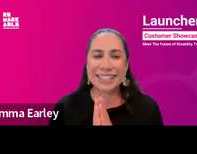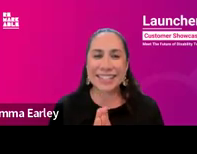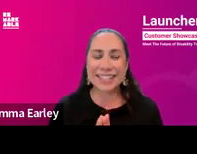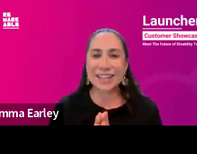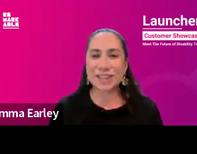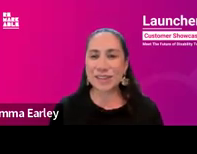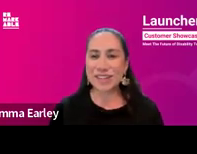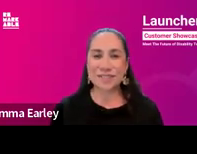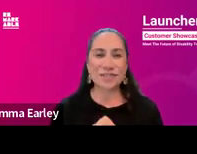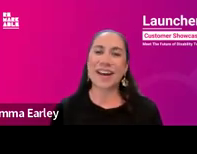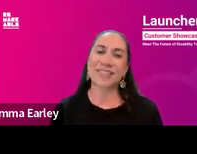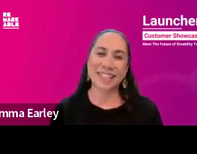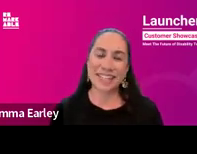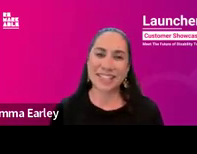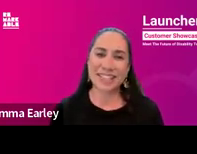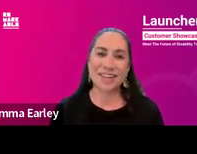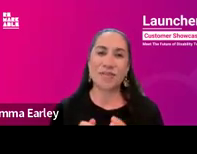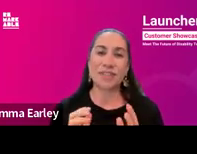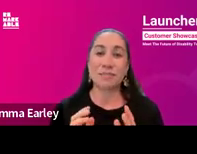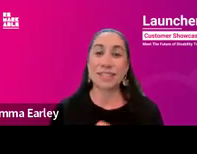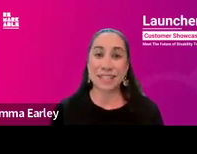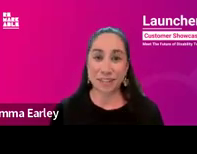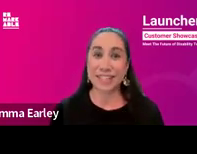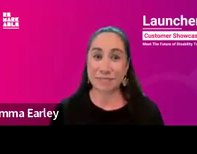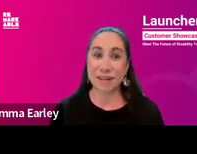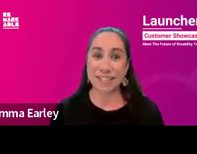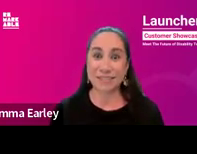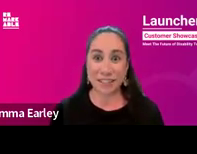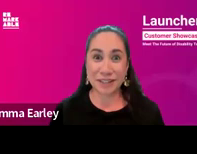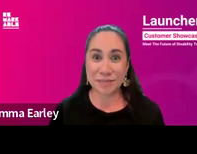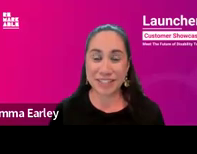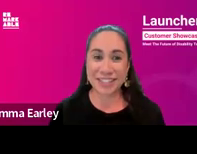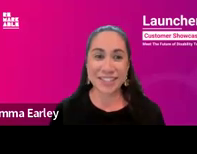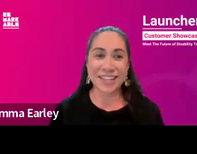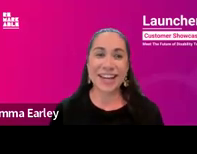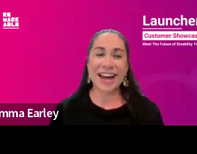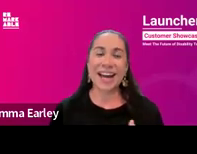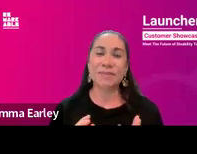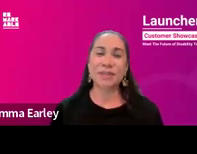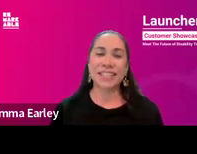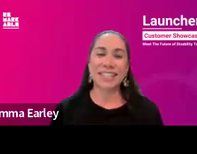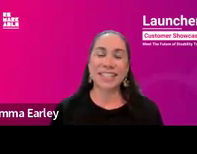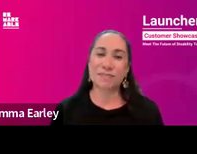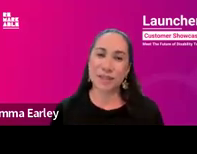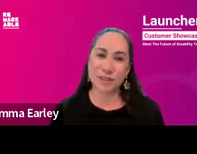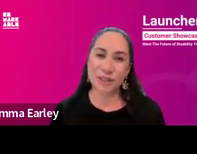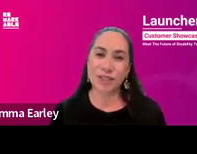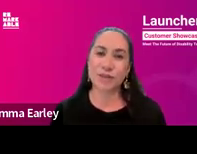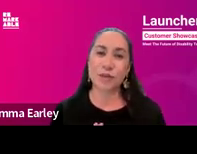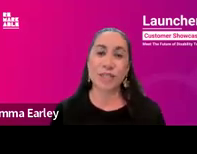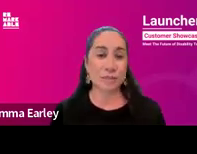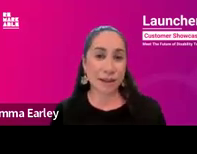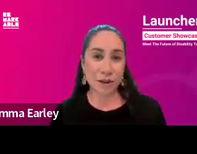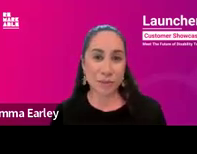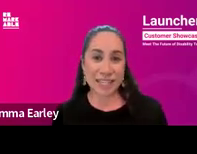sadly, this is the third and final section of some seriously impressive elevator pitches. You'll hear some